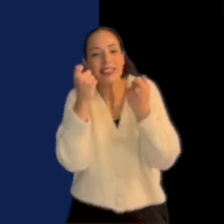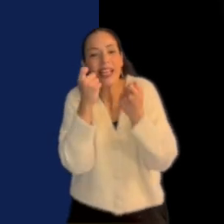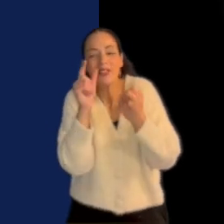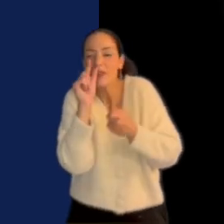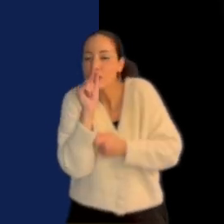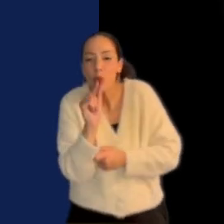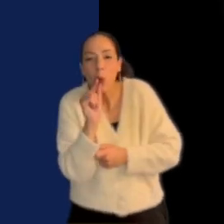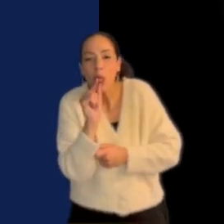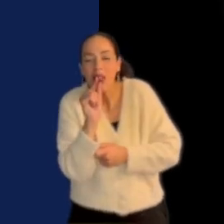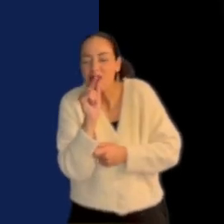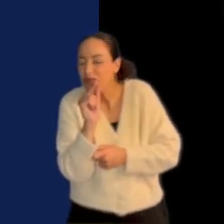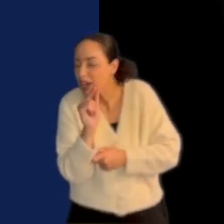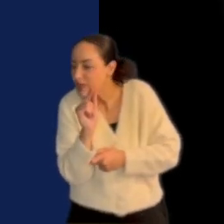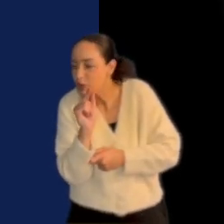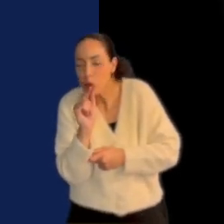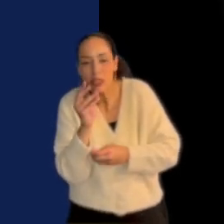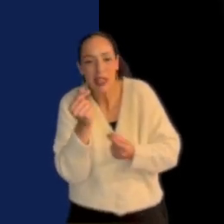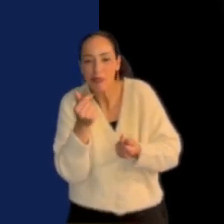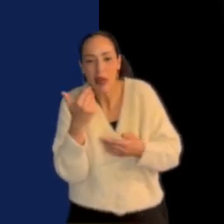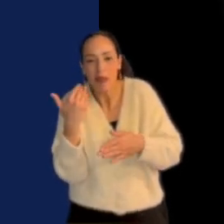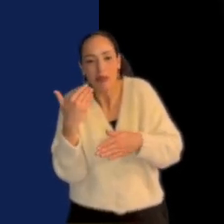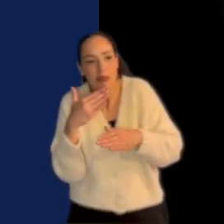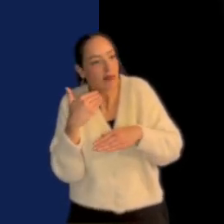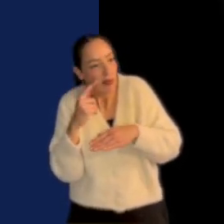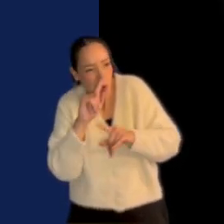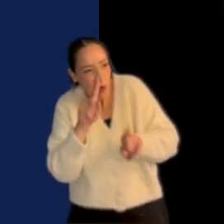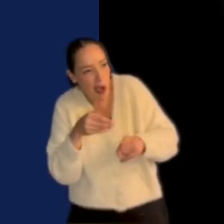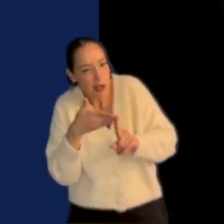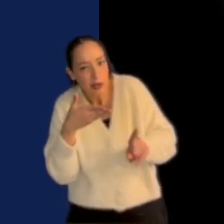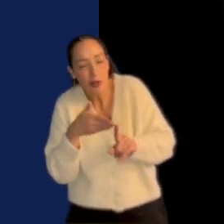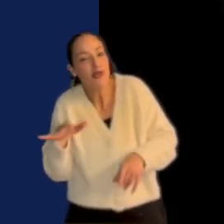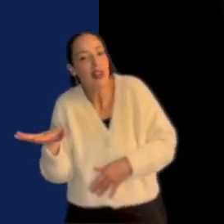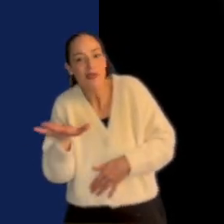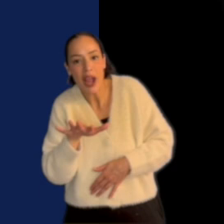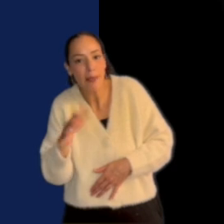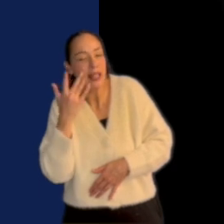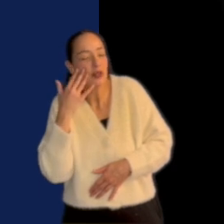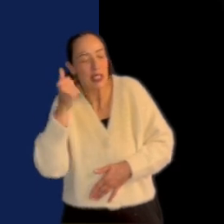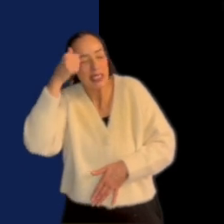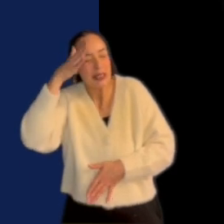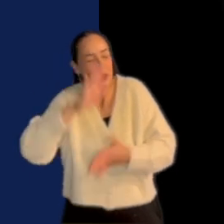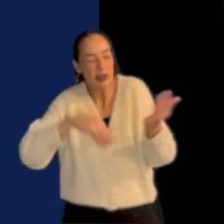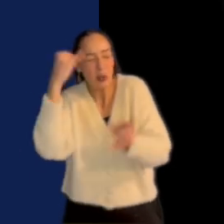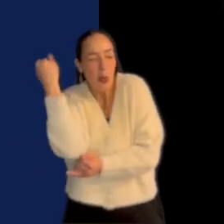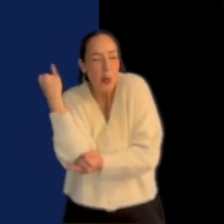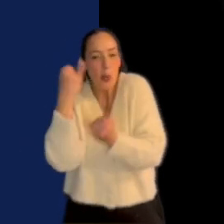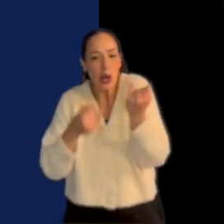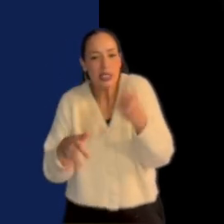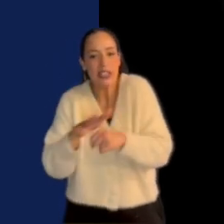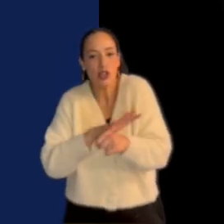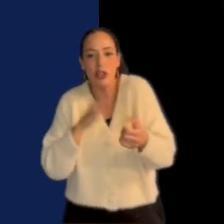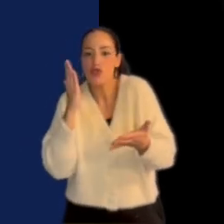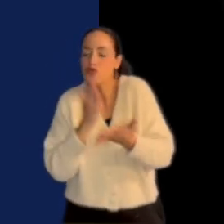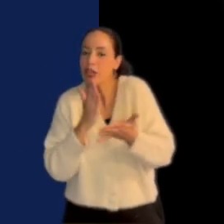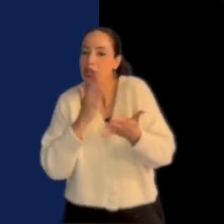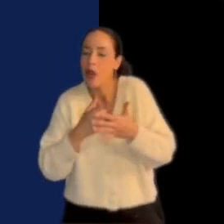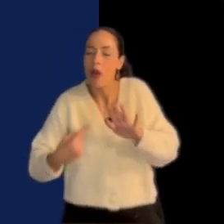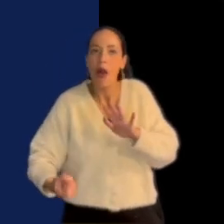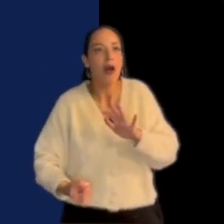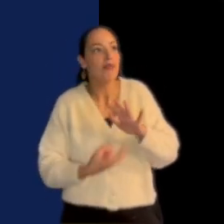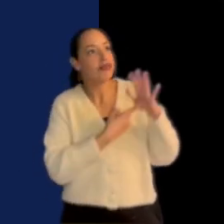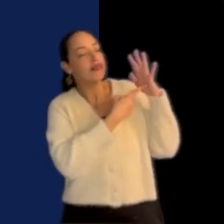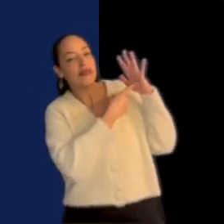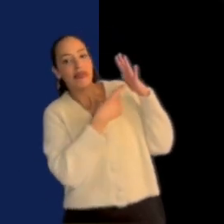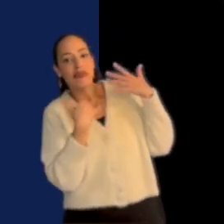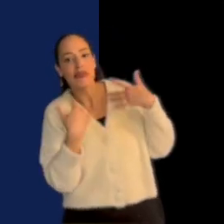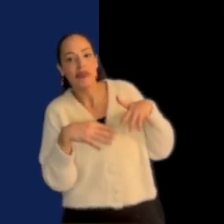to these families, in the darkest of all places, it was absolutely everything. However, sometimes noticing,